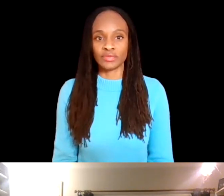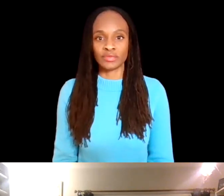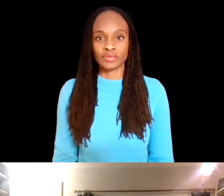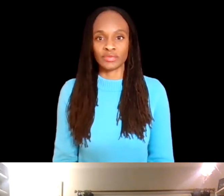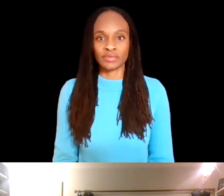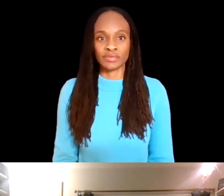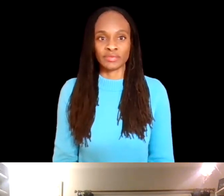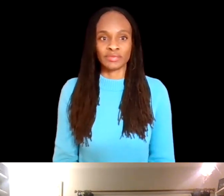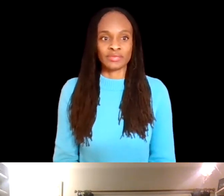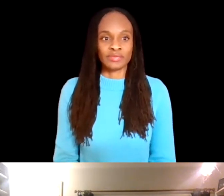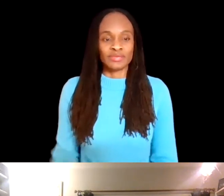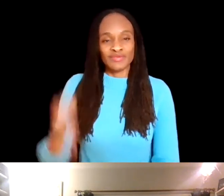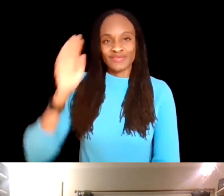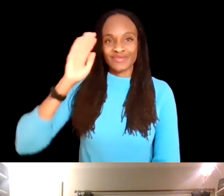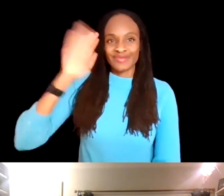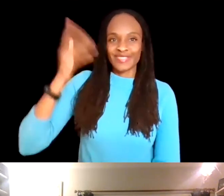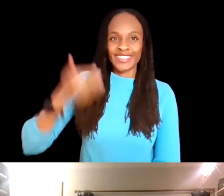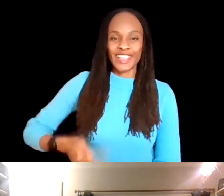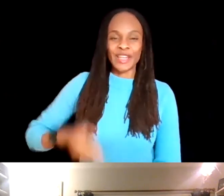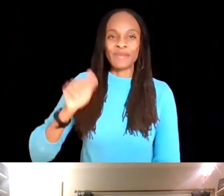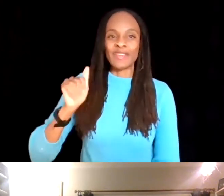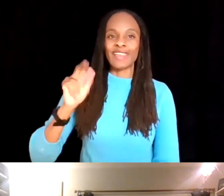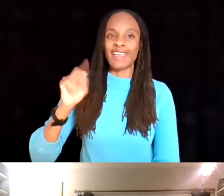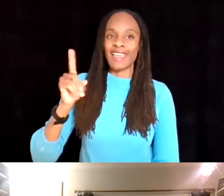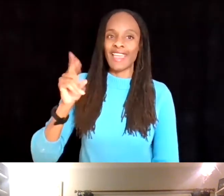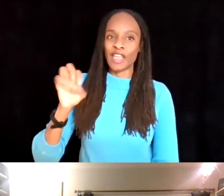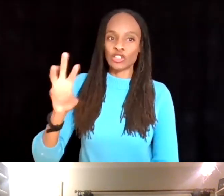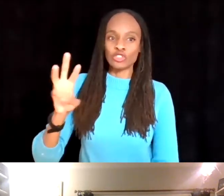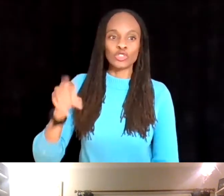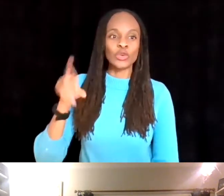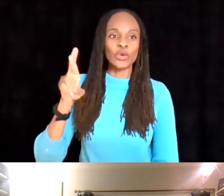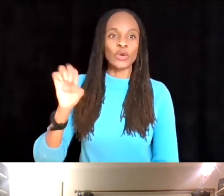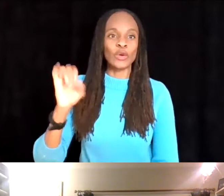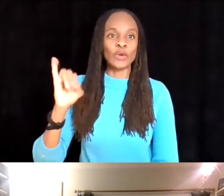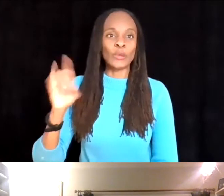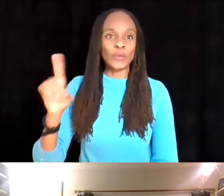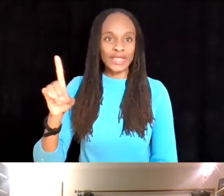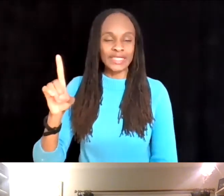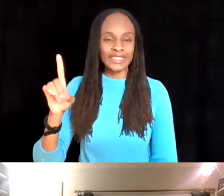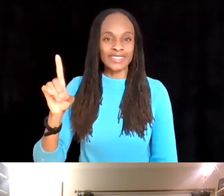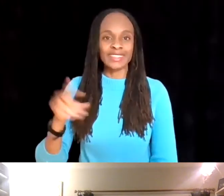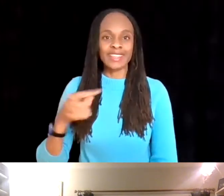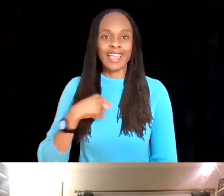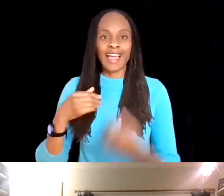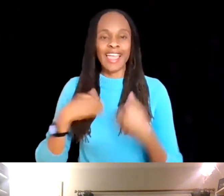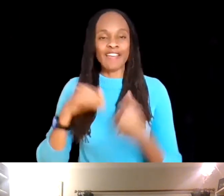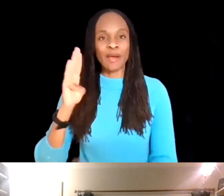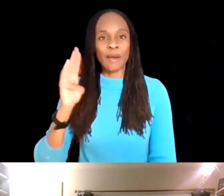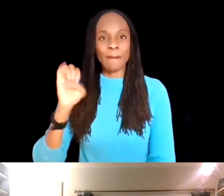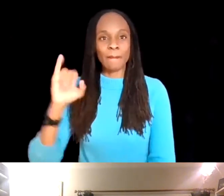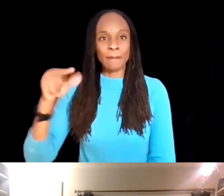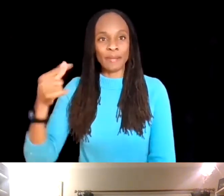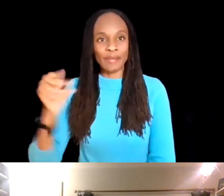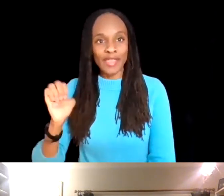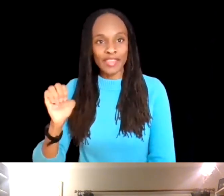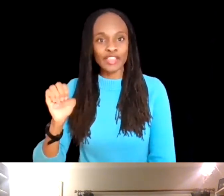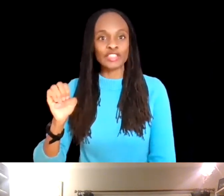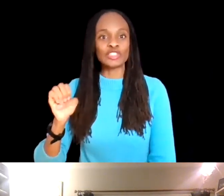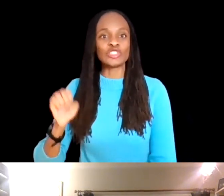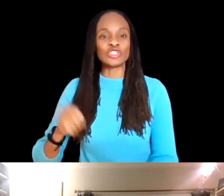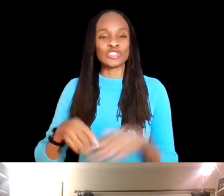Cool. Hi, I'm Andrew Reid. I am wearing a beige shirt, dark-skinned,